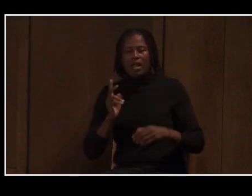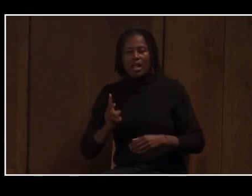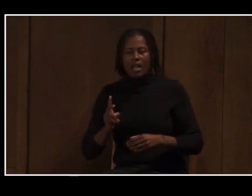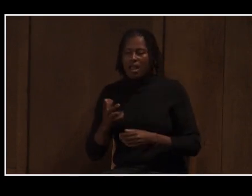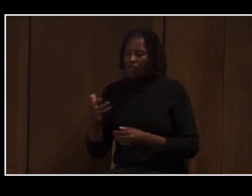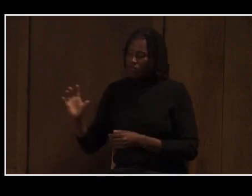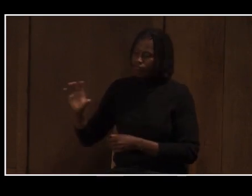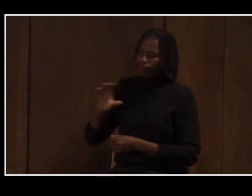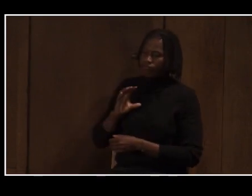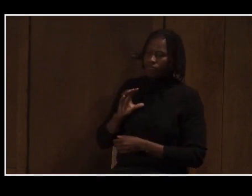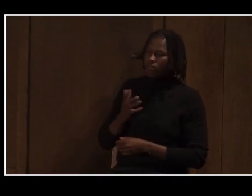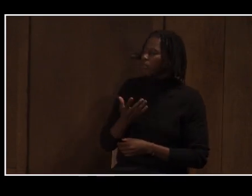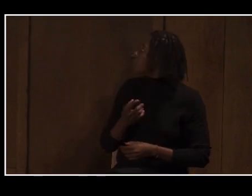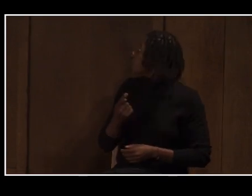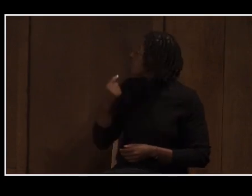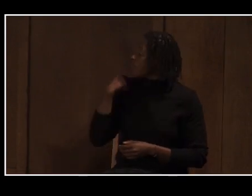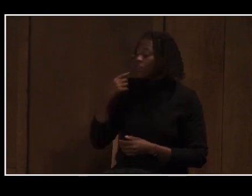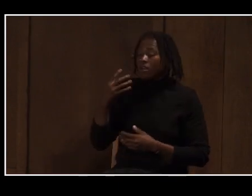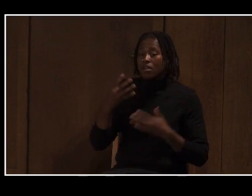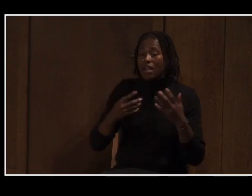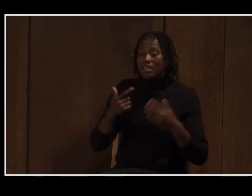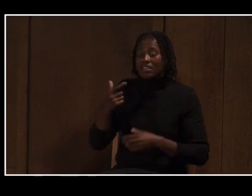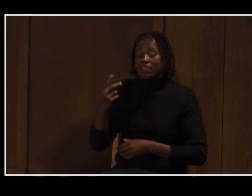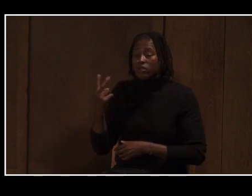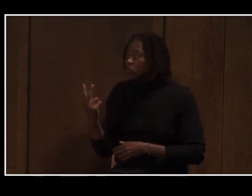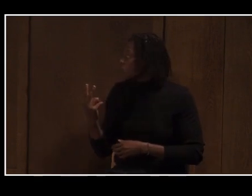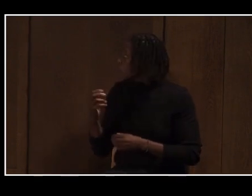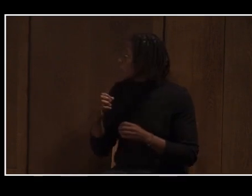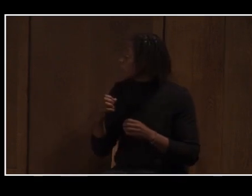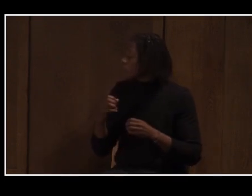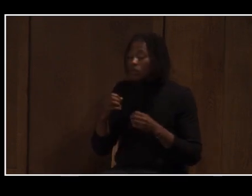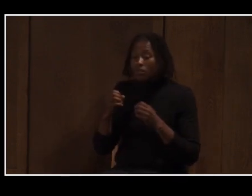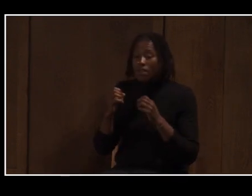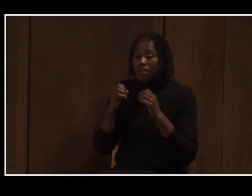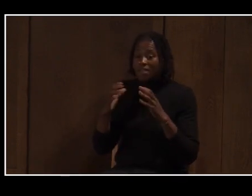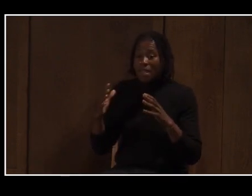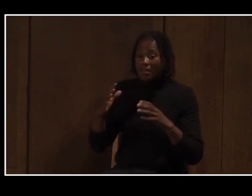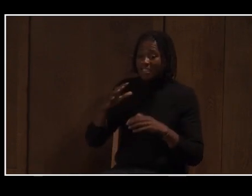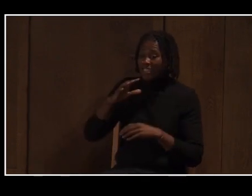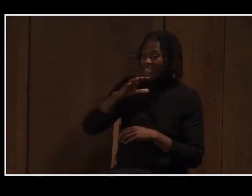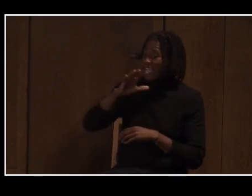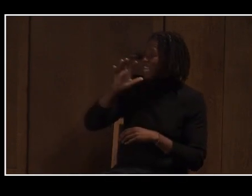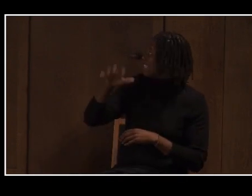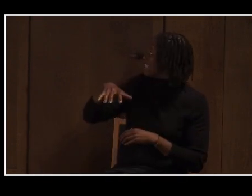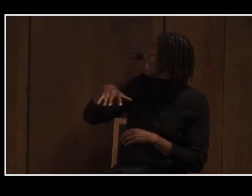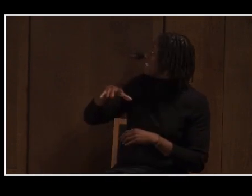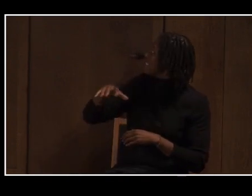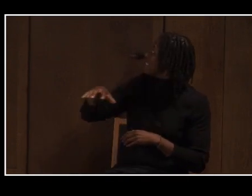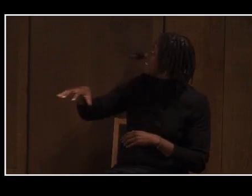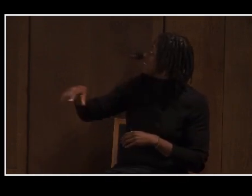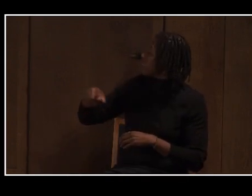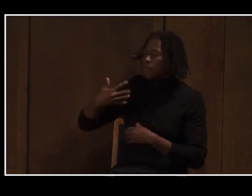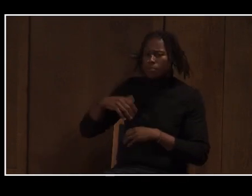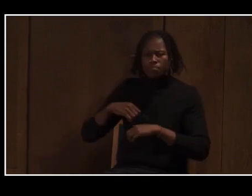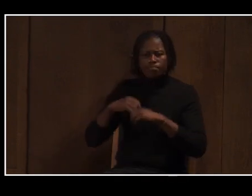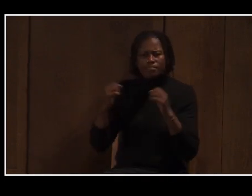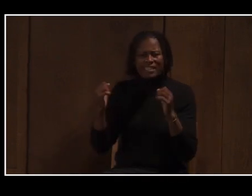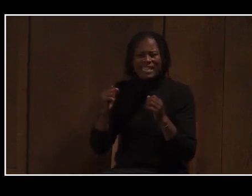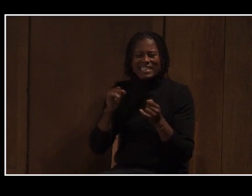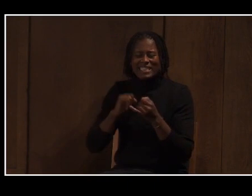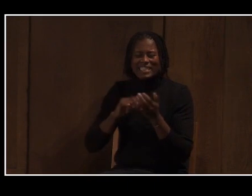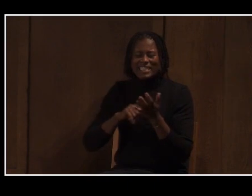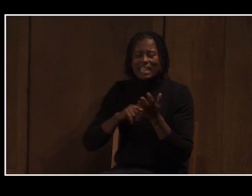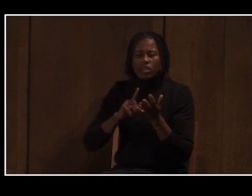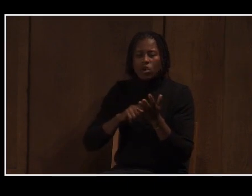Once upon a time in 1972, there was a famous estate that got blown up in St. Louis, Missouri, and this signified